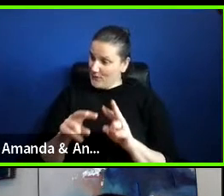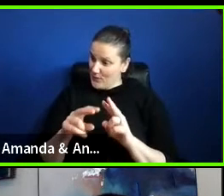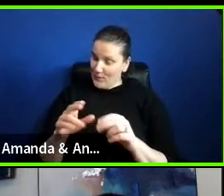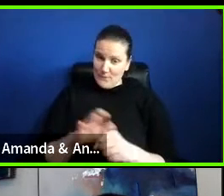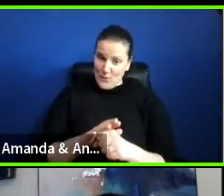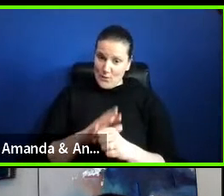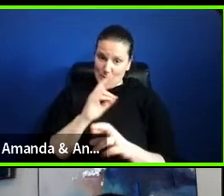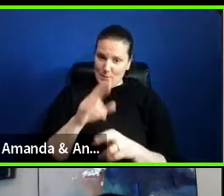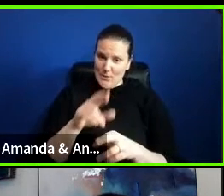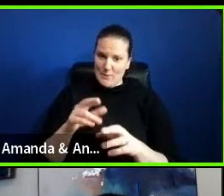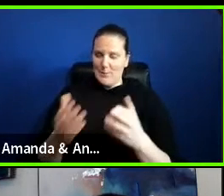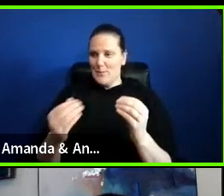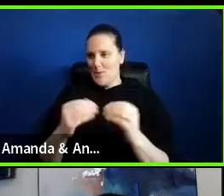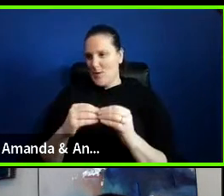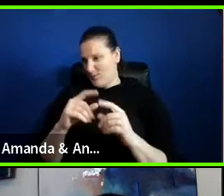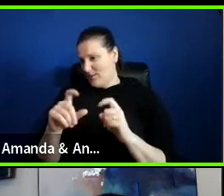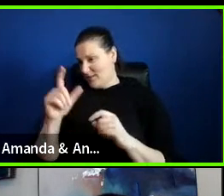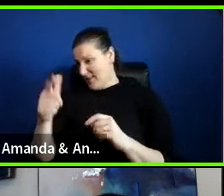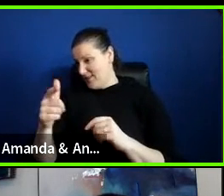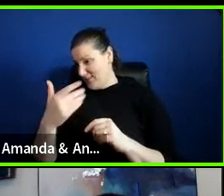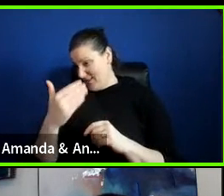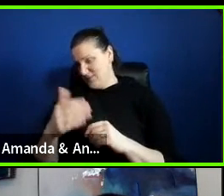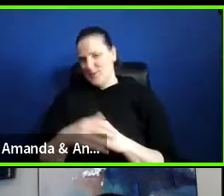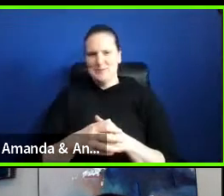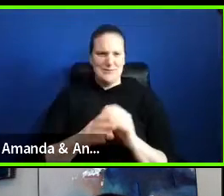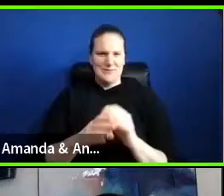may have more questions after that. Thank you. Great.